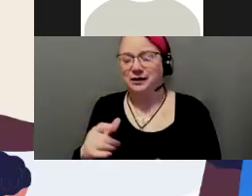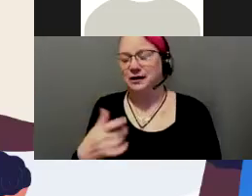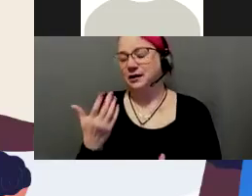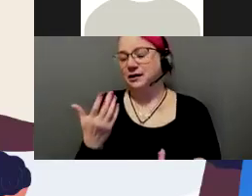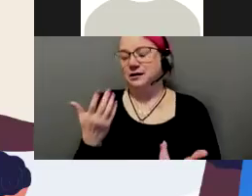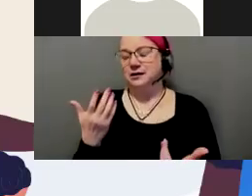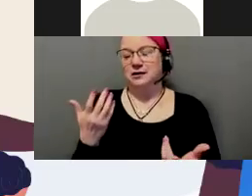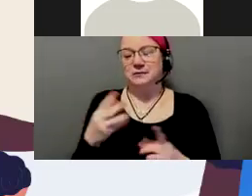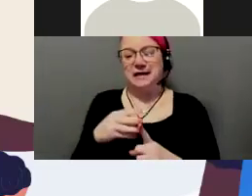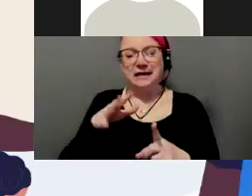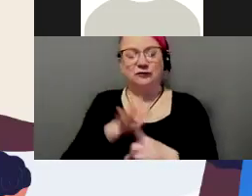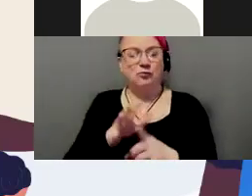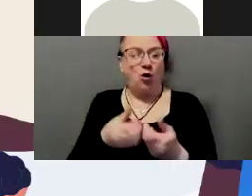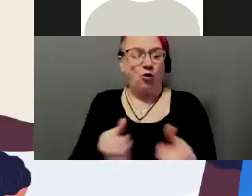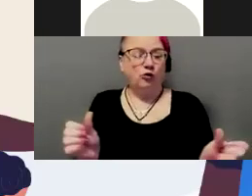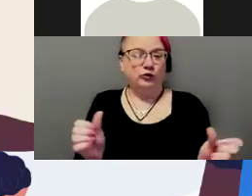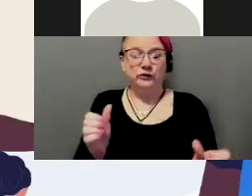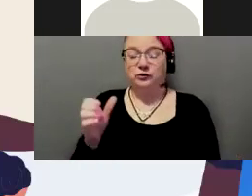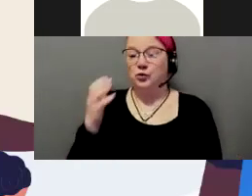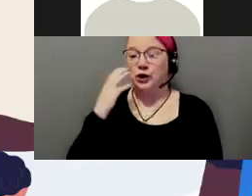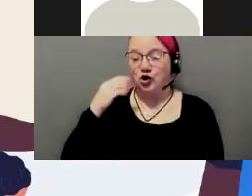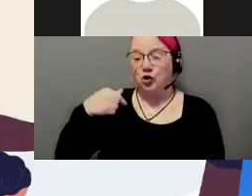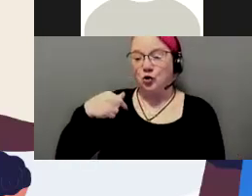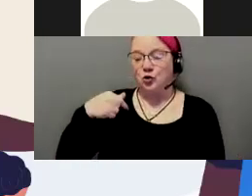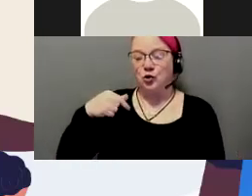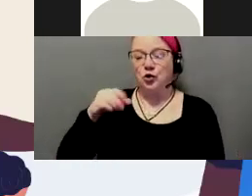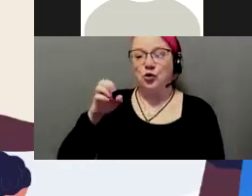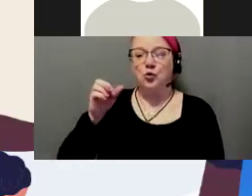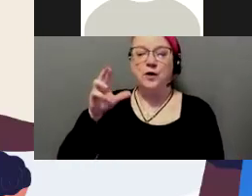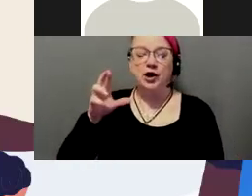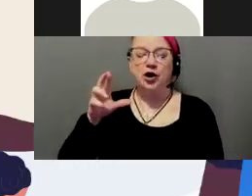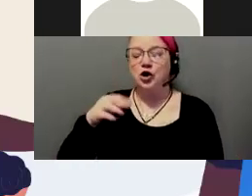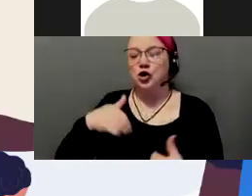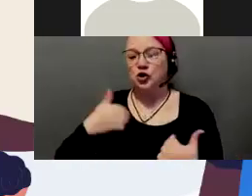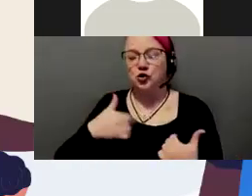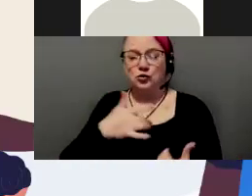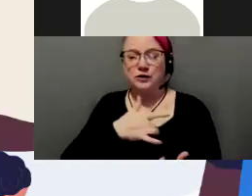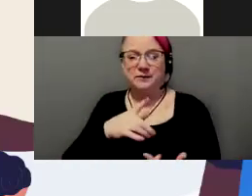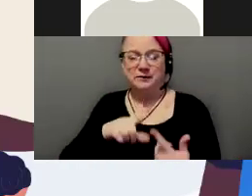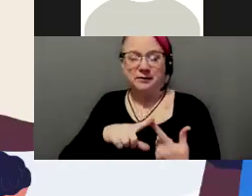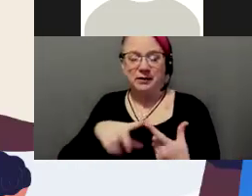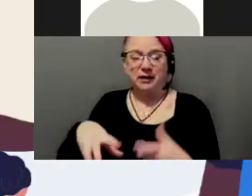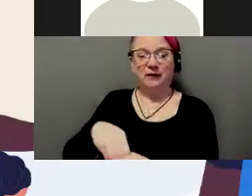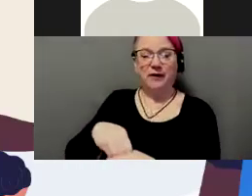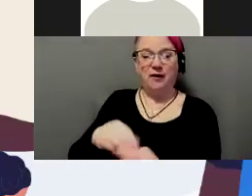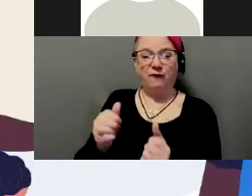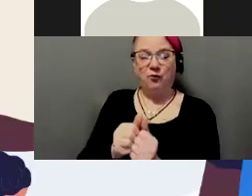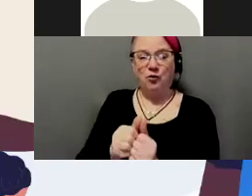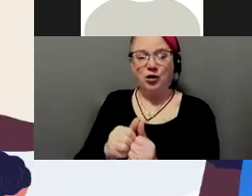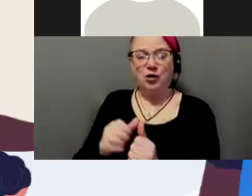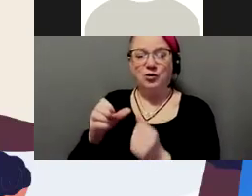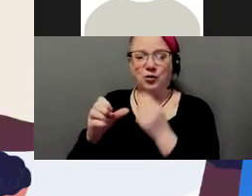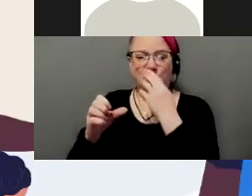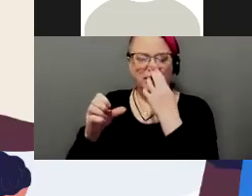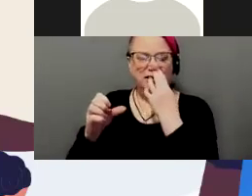um, to engage in sexting, to be engaging in online dating, because they're trying to find their community and they're trying to connect with youth like them